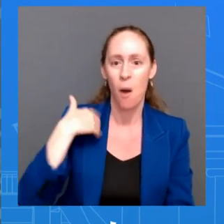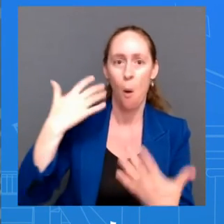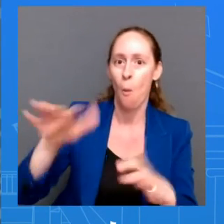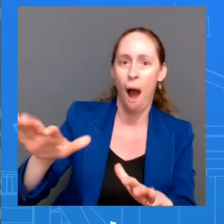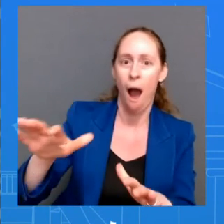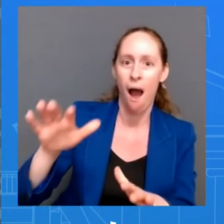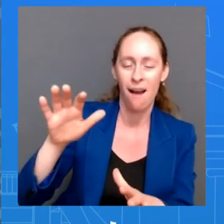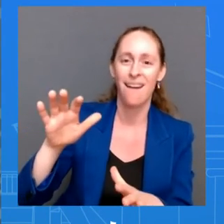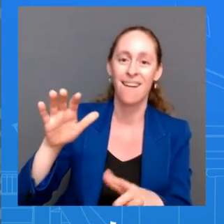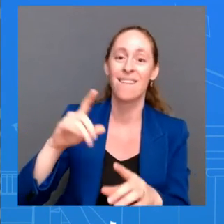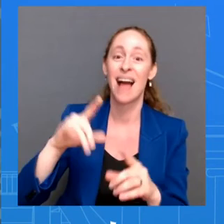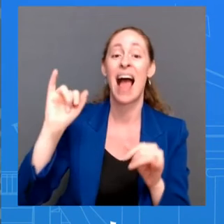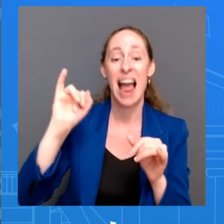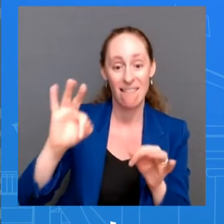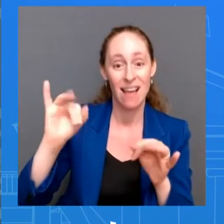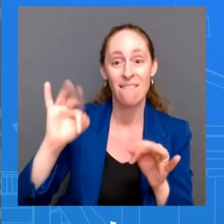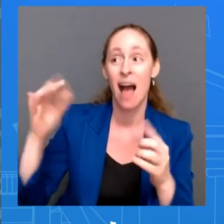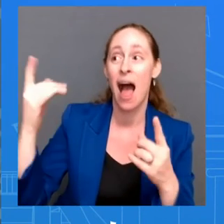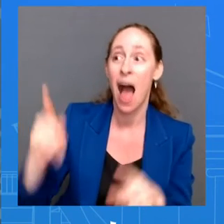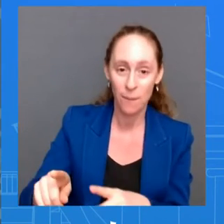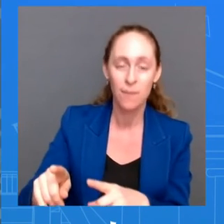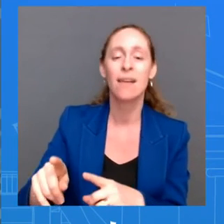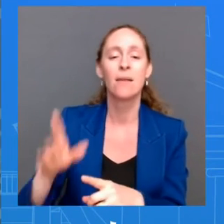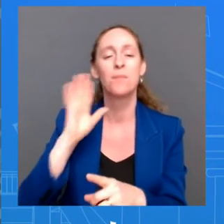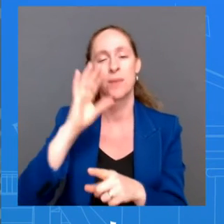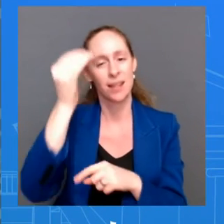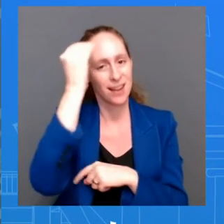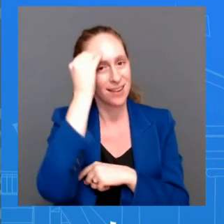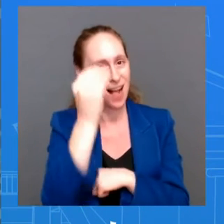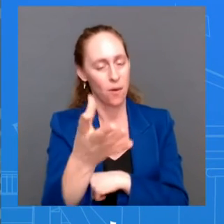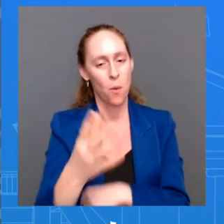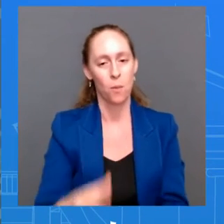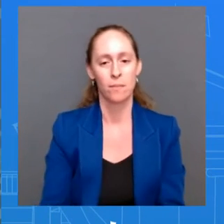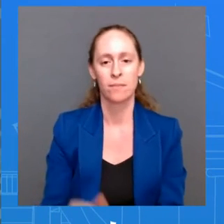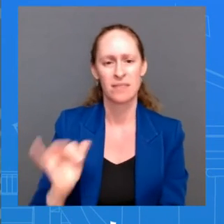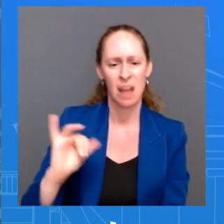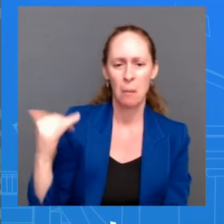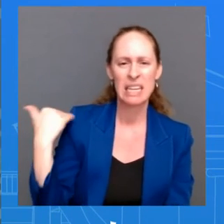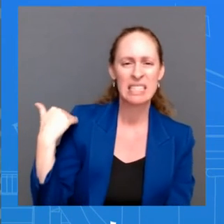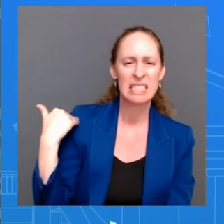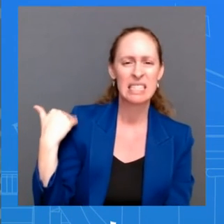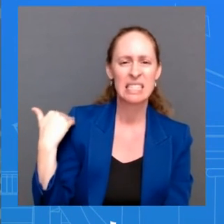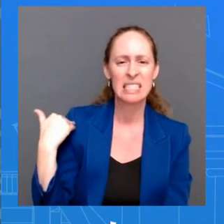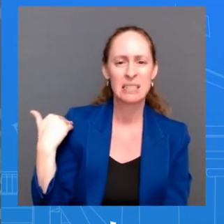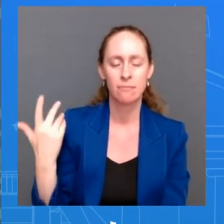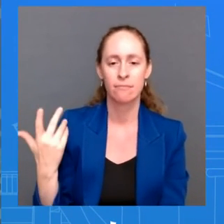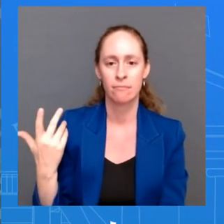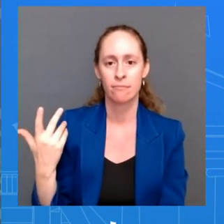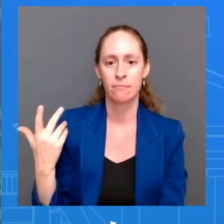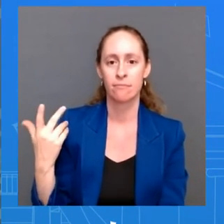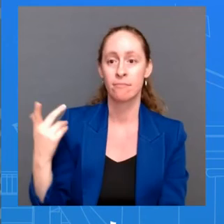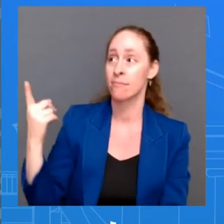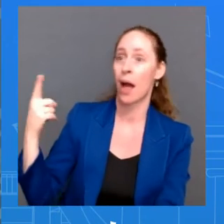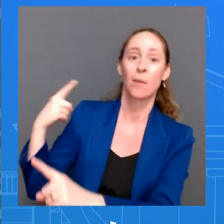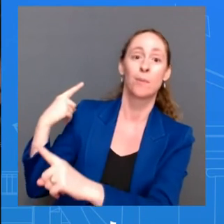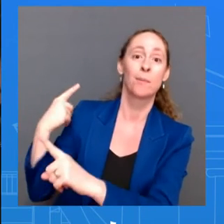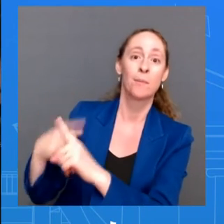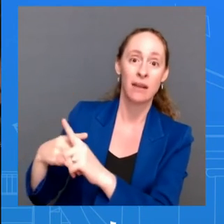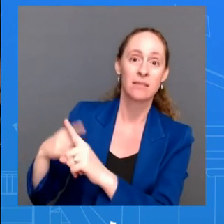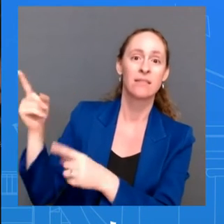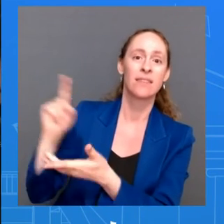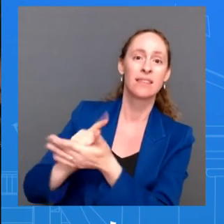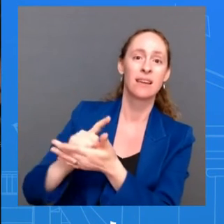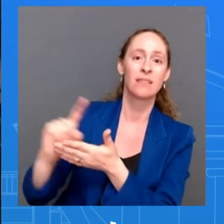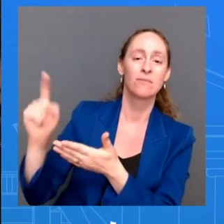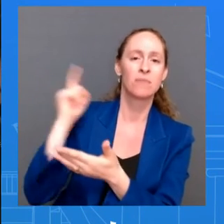would be transparent, like we were when he did test positive a week ago, almost. And then I wanted to follow up